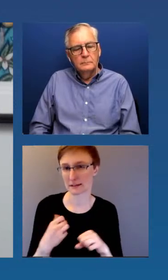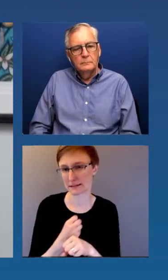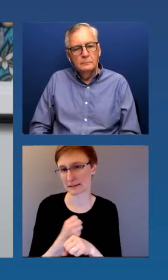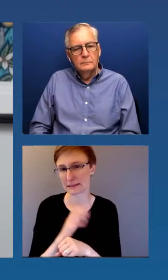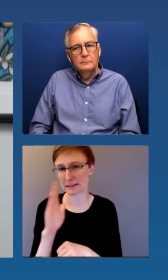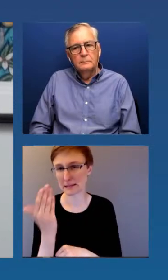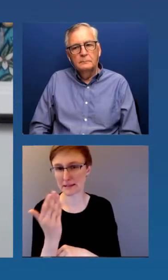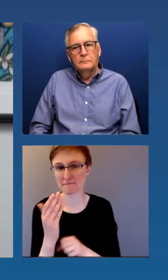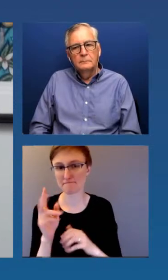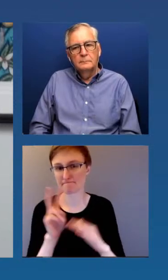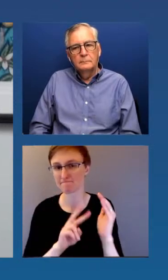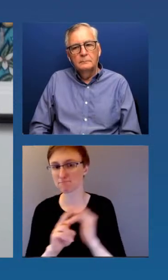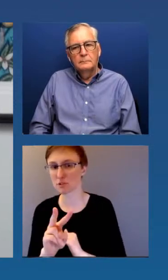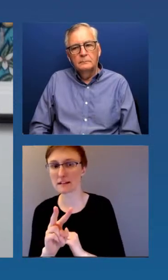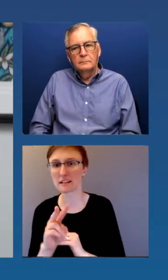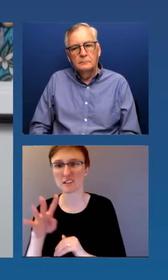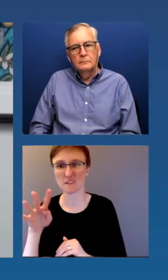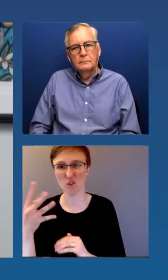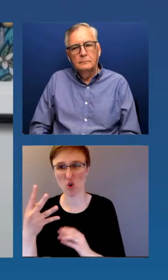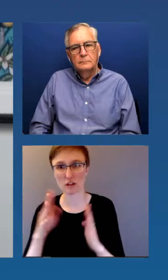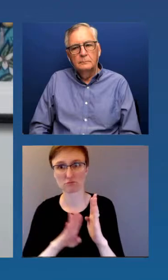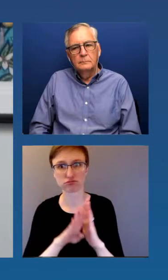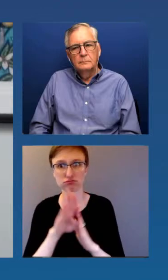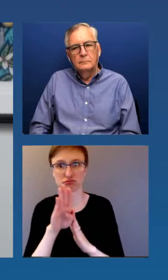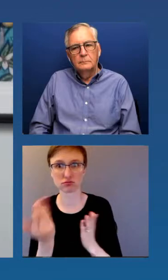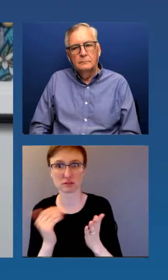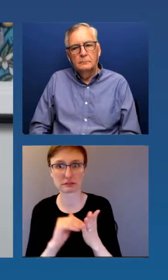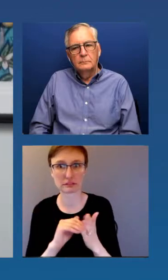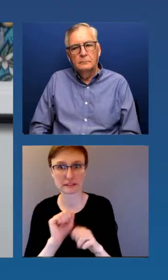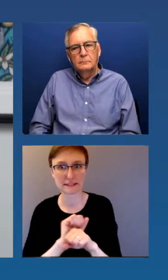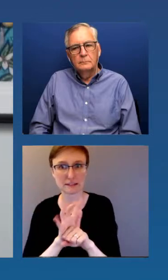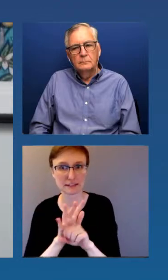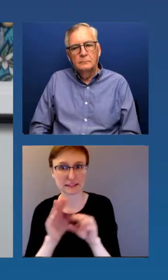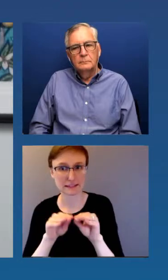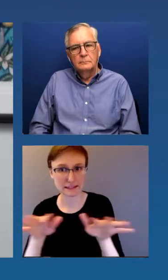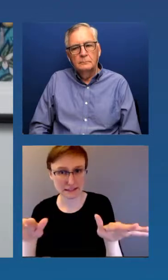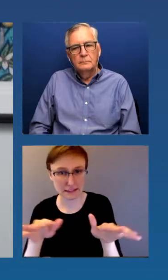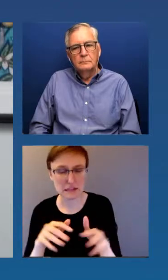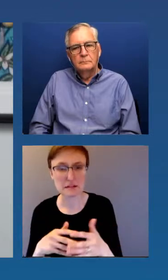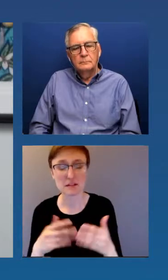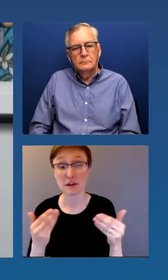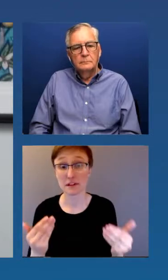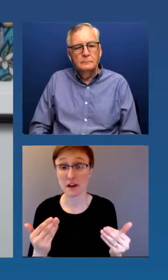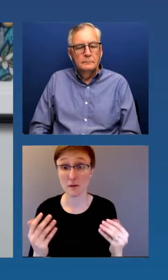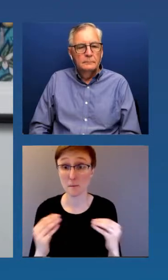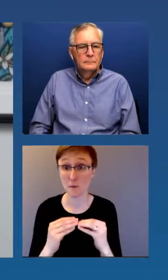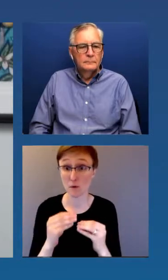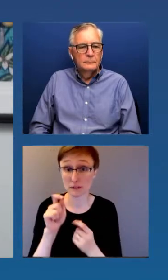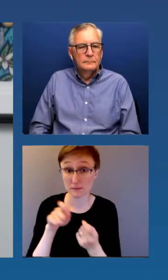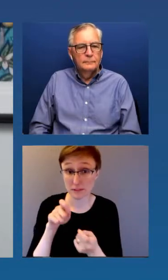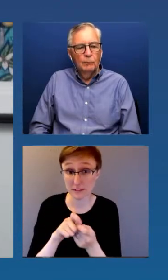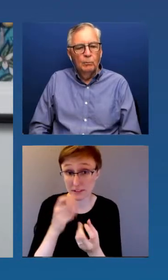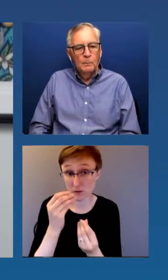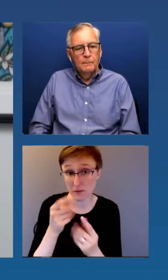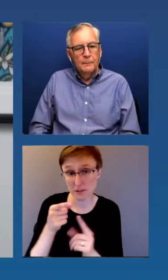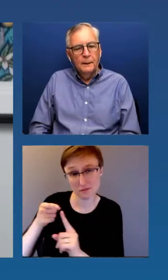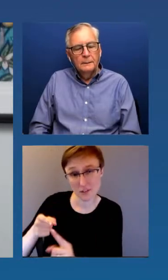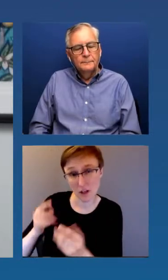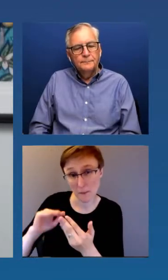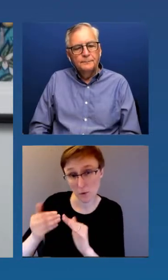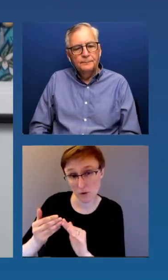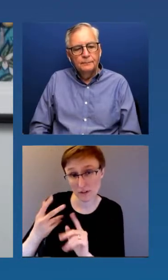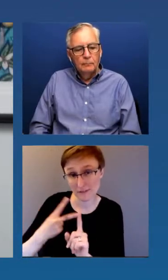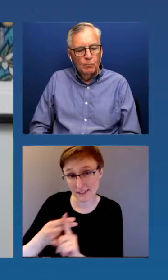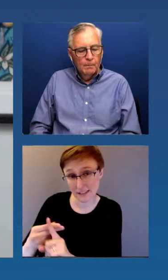So given the fact that we now have more specific data on communities regarding vaccination rates, is there a plan moving forward